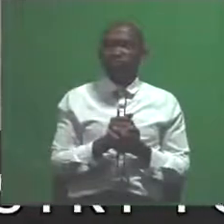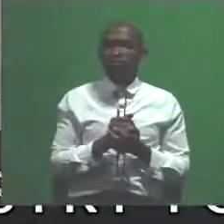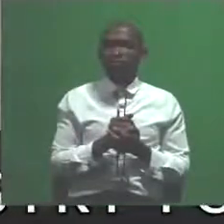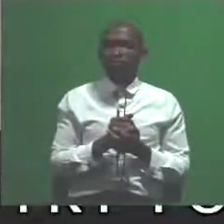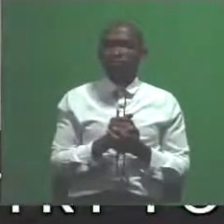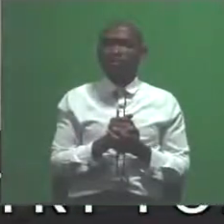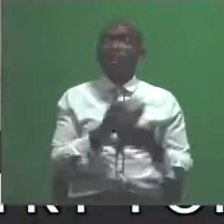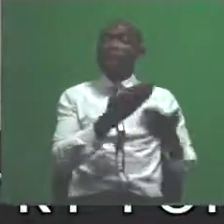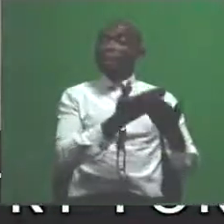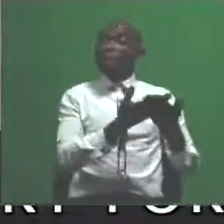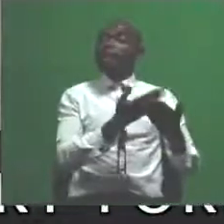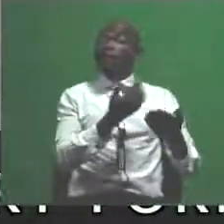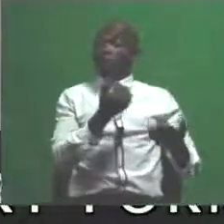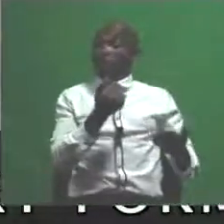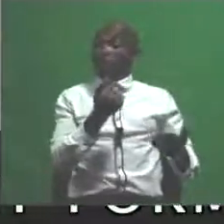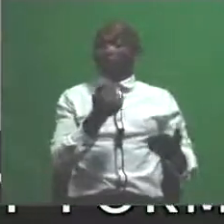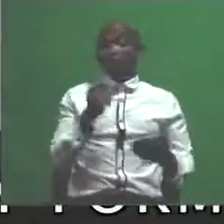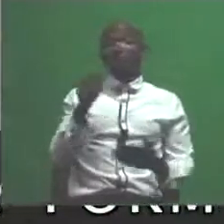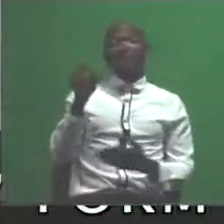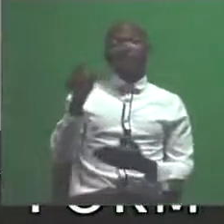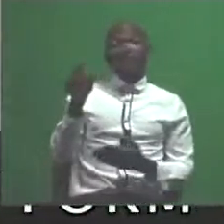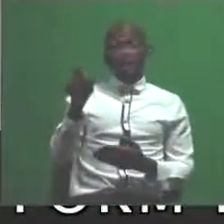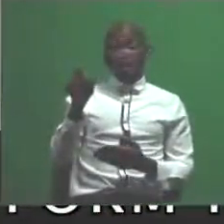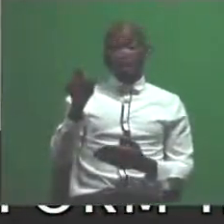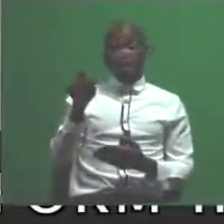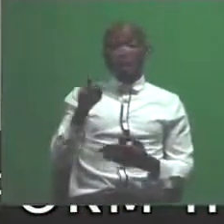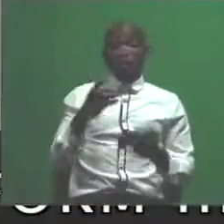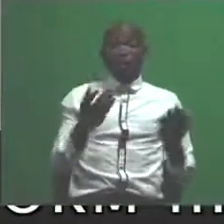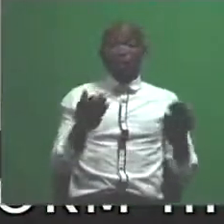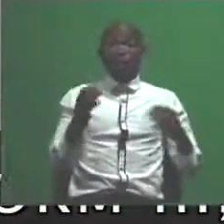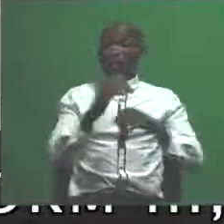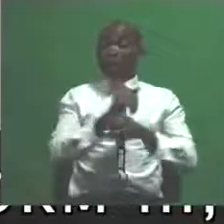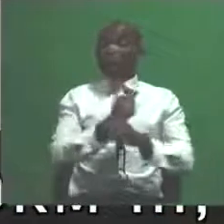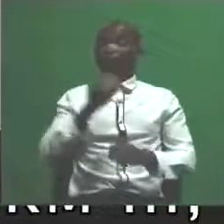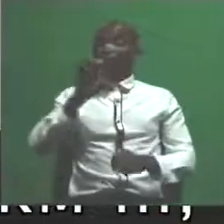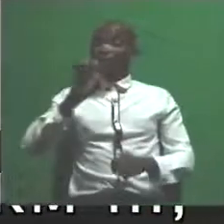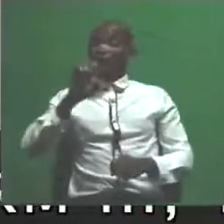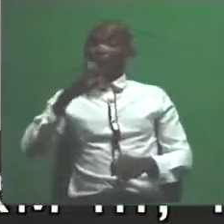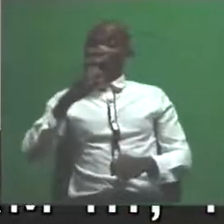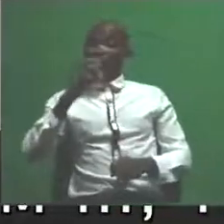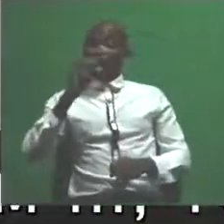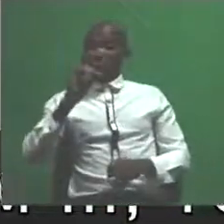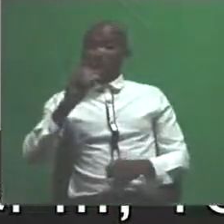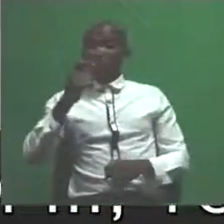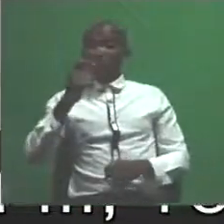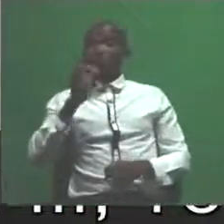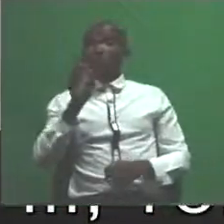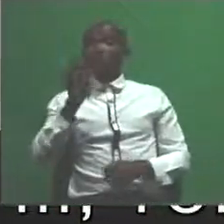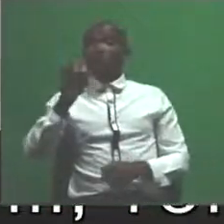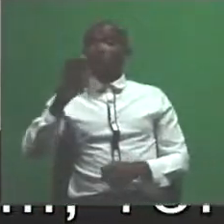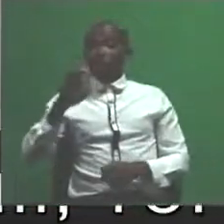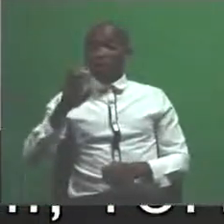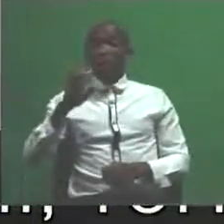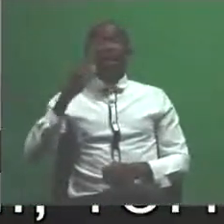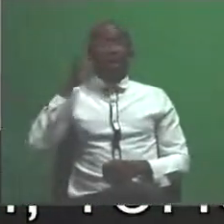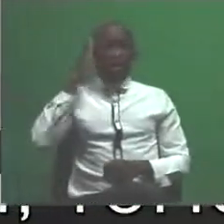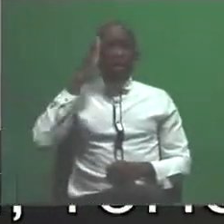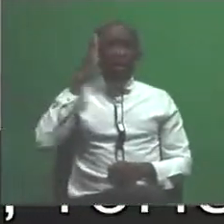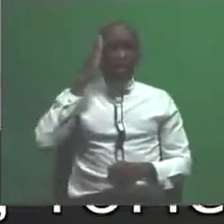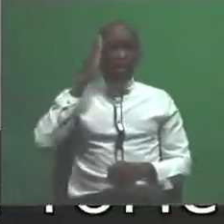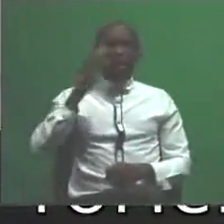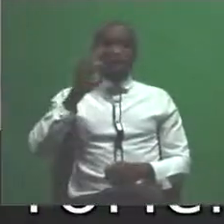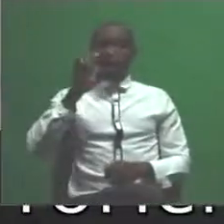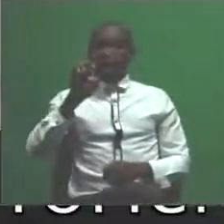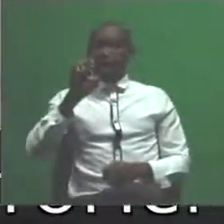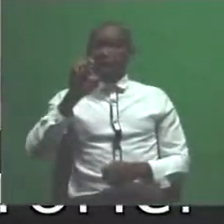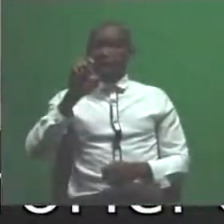Okay, because here we have an exothermic reaction, and we know that in exothermic reaction, the